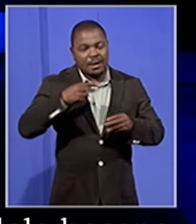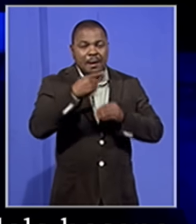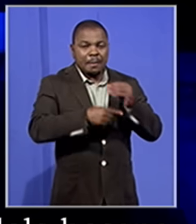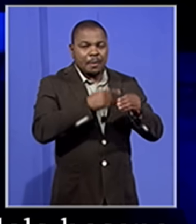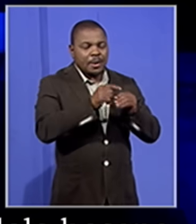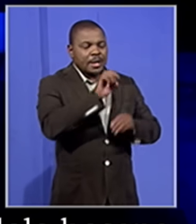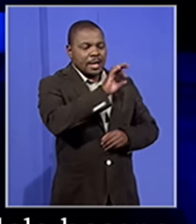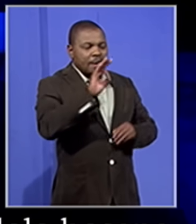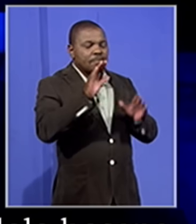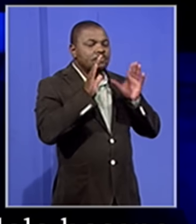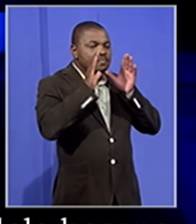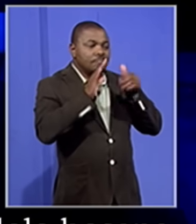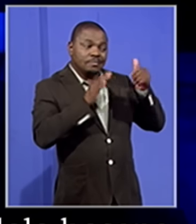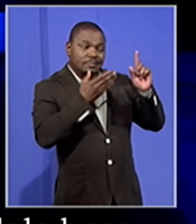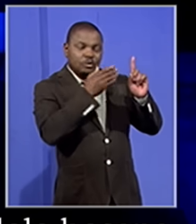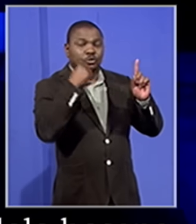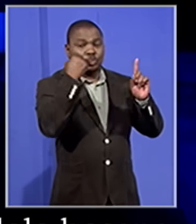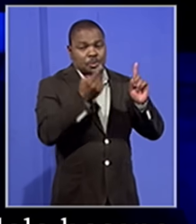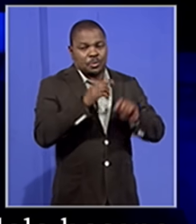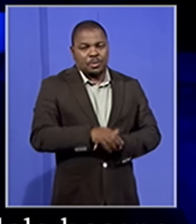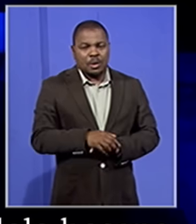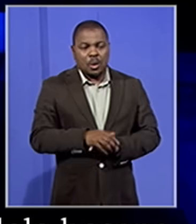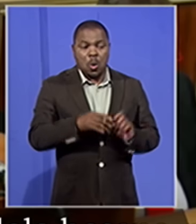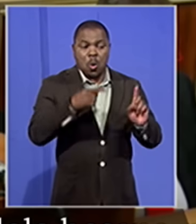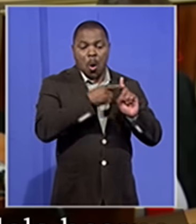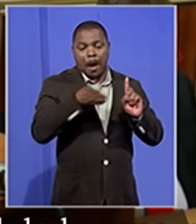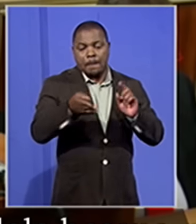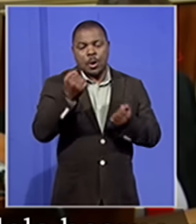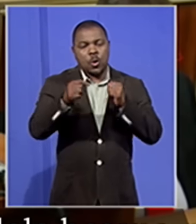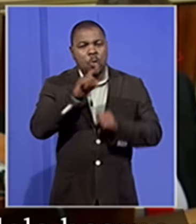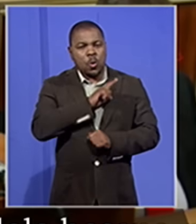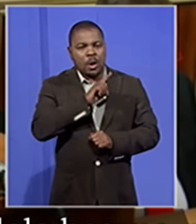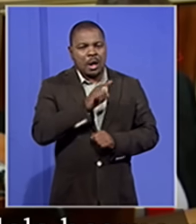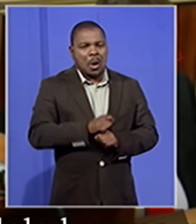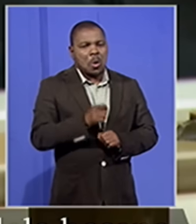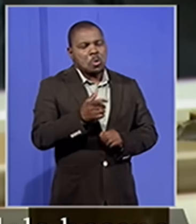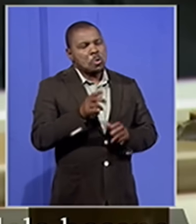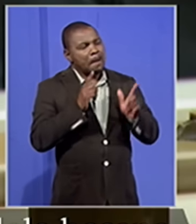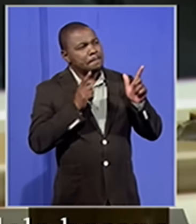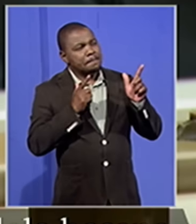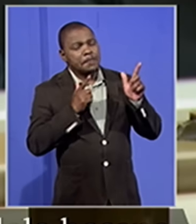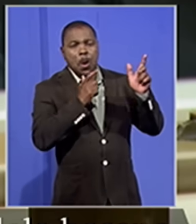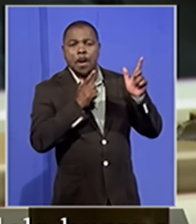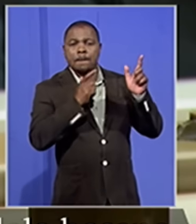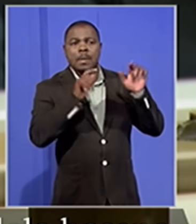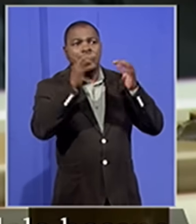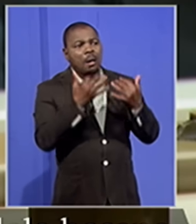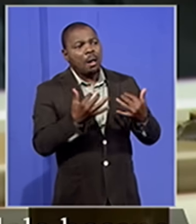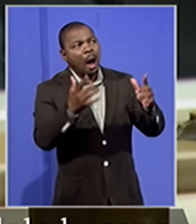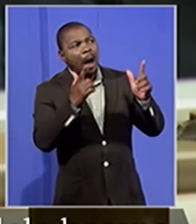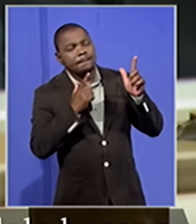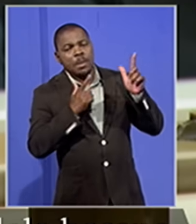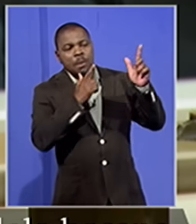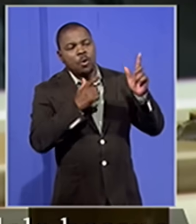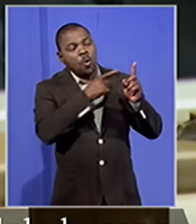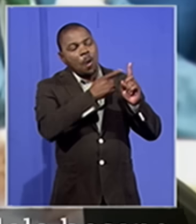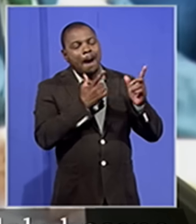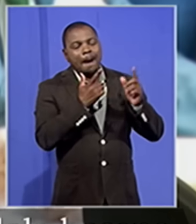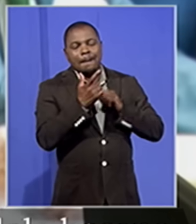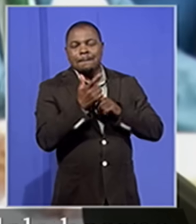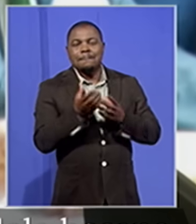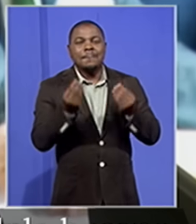Malema hosane. Malema o qoswa ka ho thunya phatlalatsa sebedisa sethunya seo ho dumelwang a se fumane ho molebedi wa hae